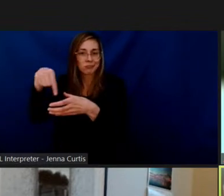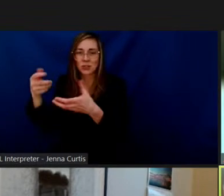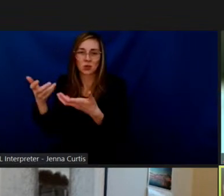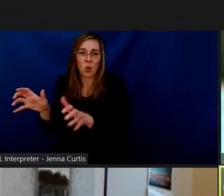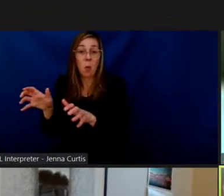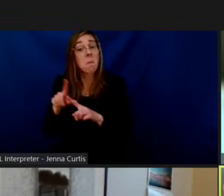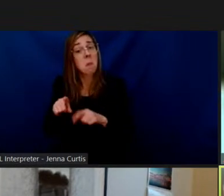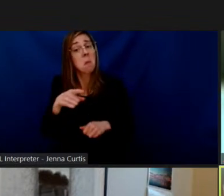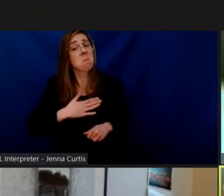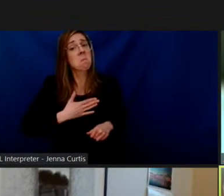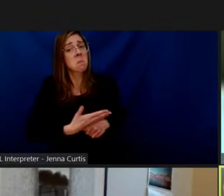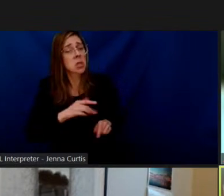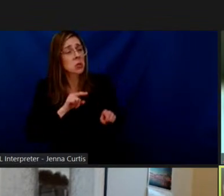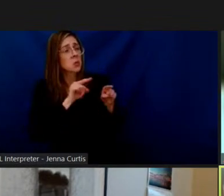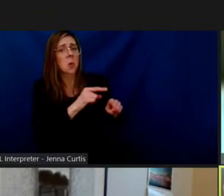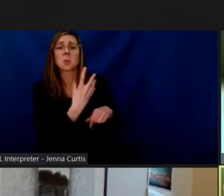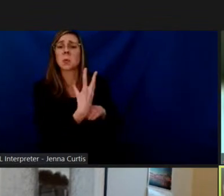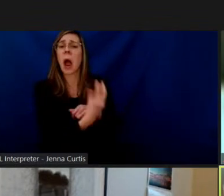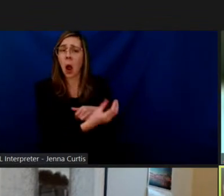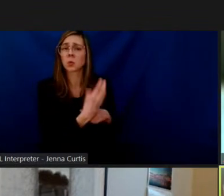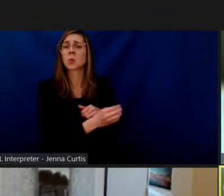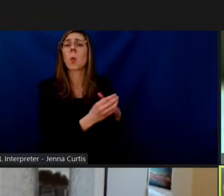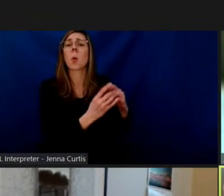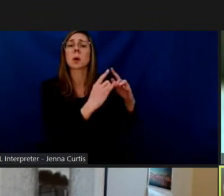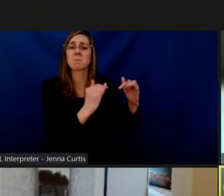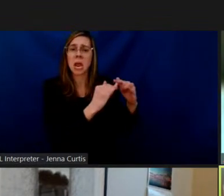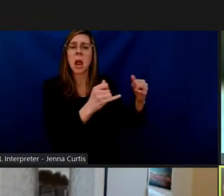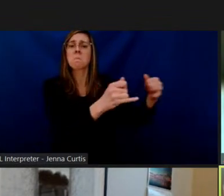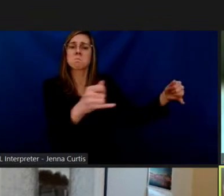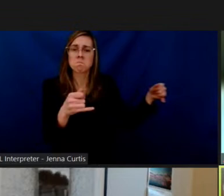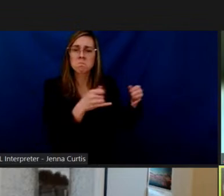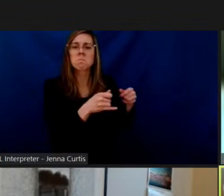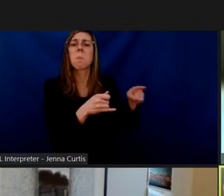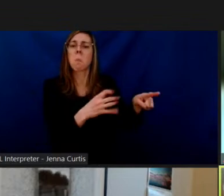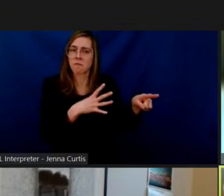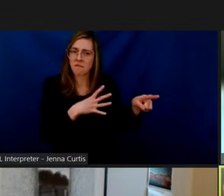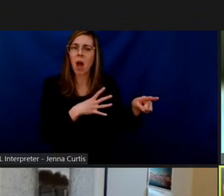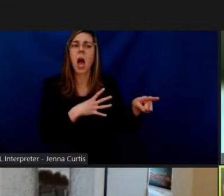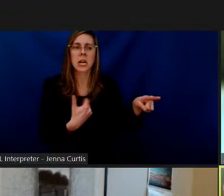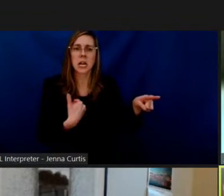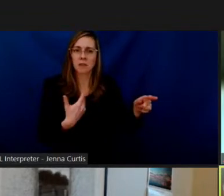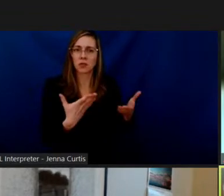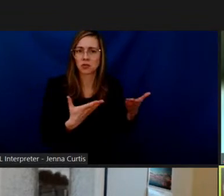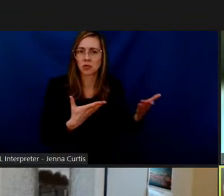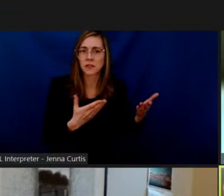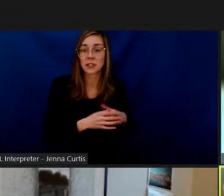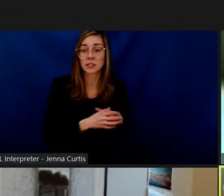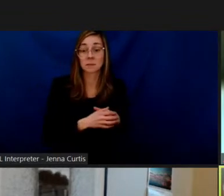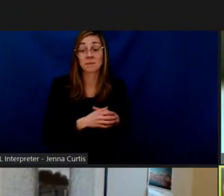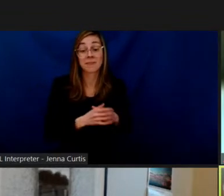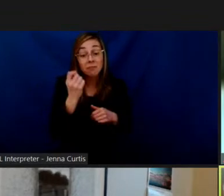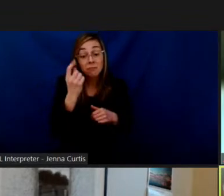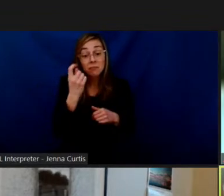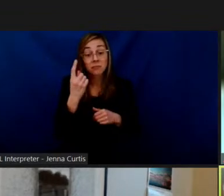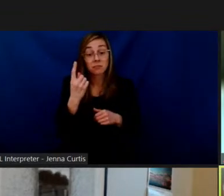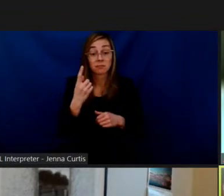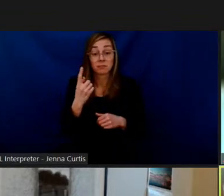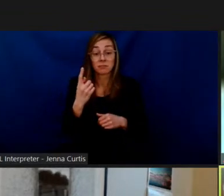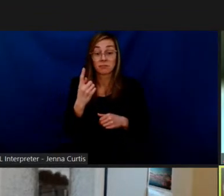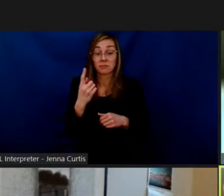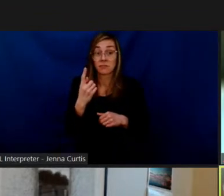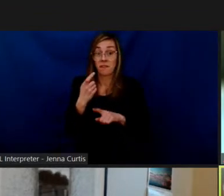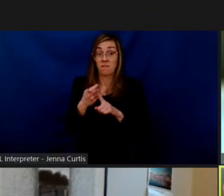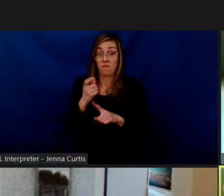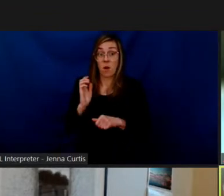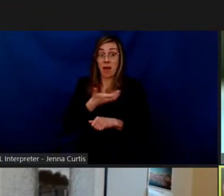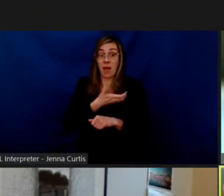hygienic, and connected to services. And based on our outreach, we made over 600 contacts to people currently living